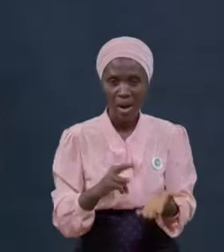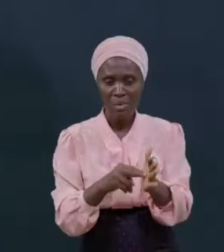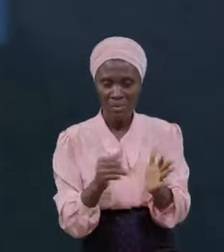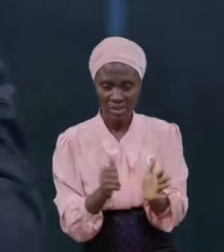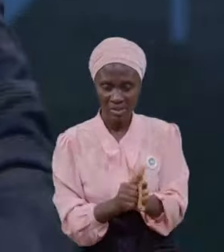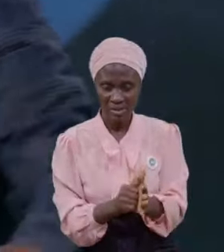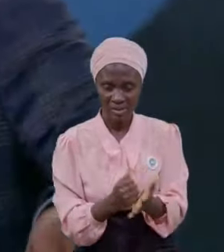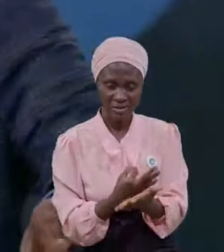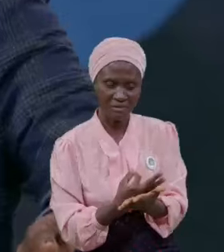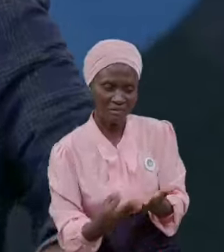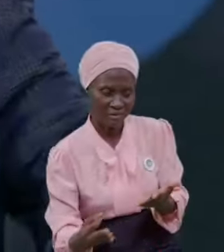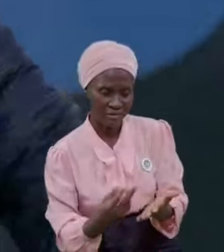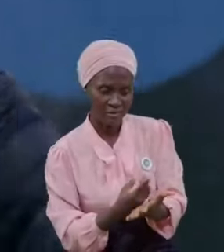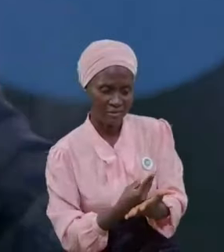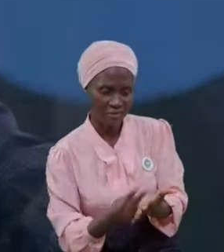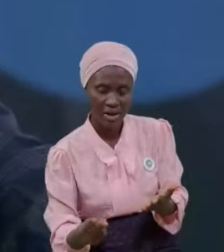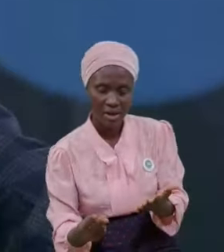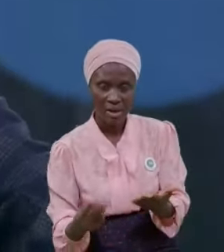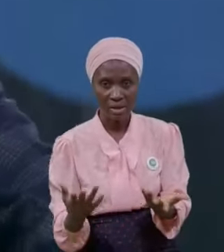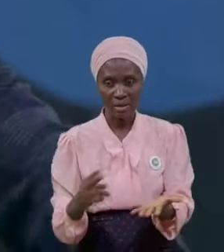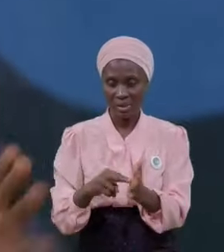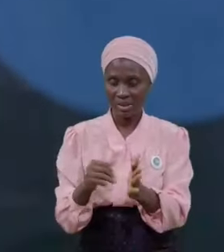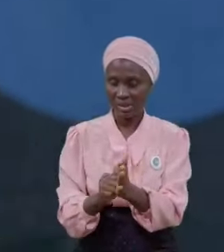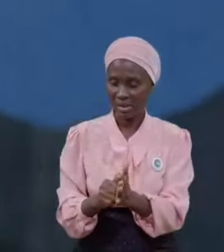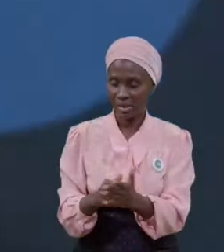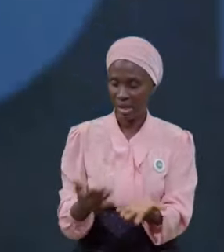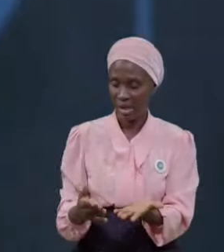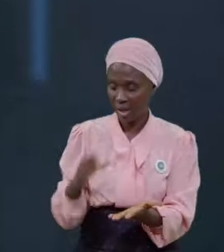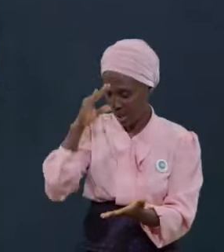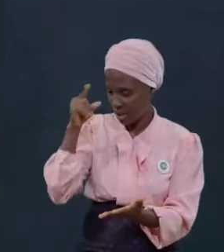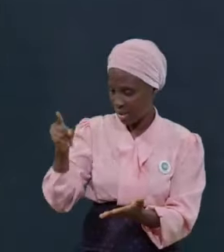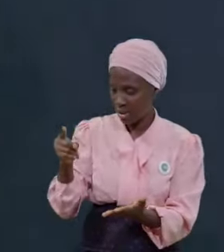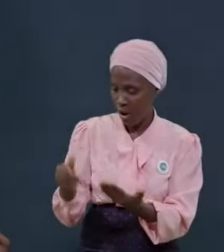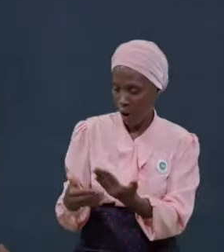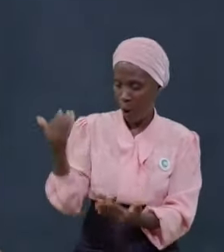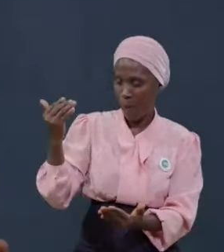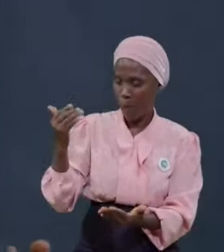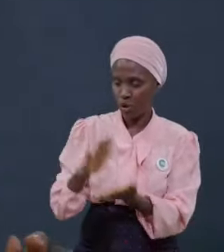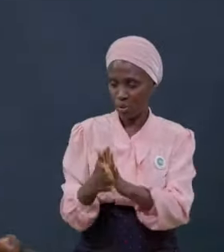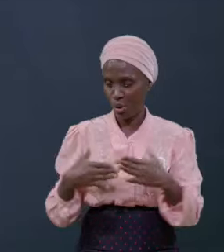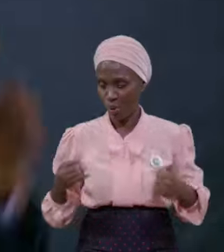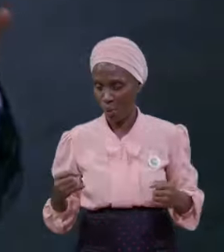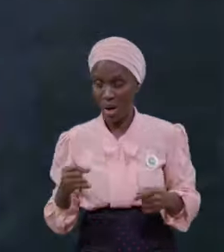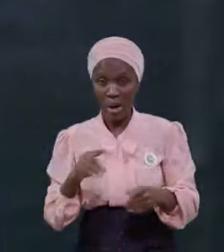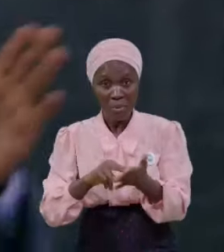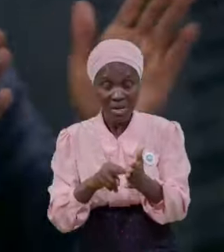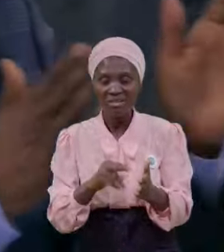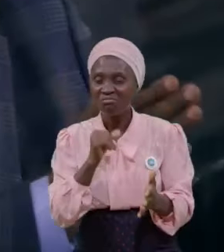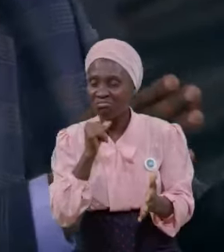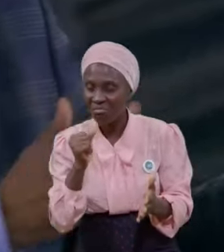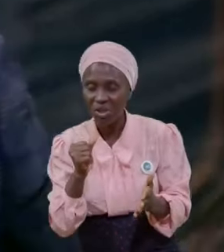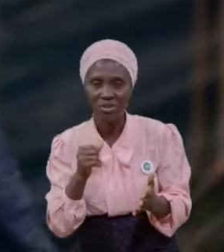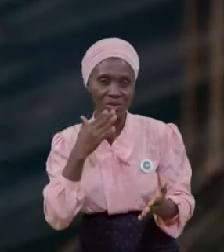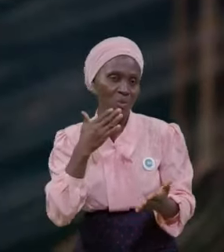well. That means he is not well. He almost got supply. That means he